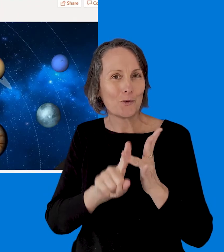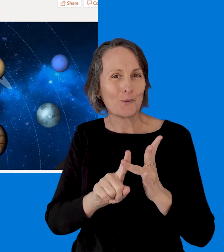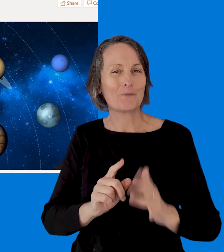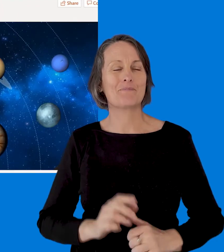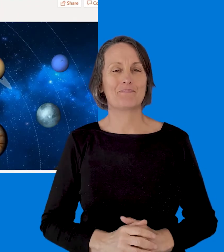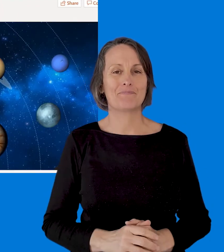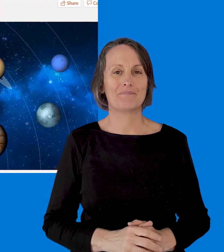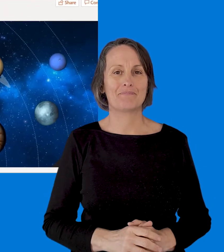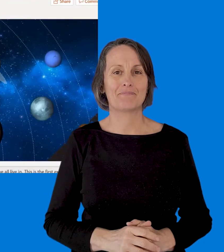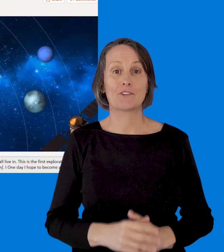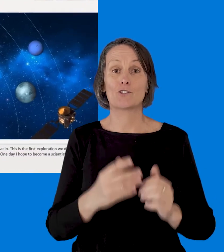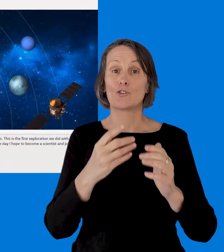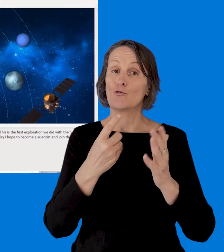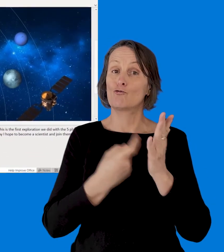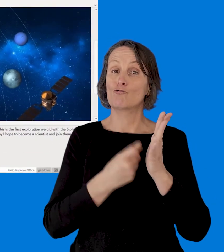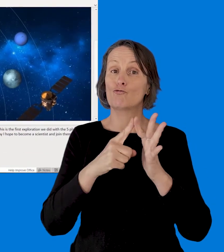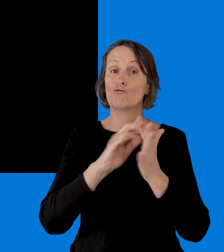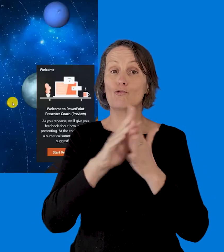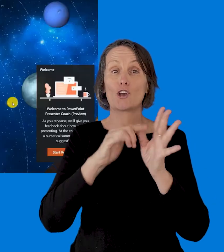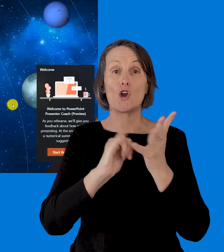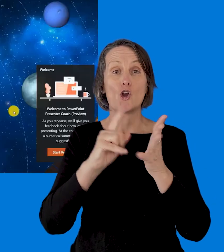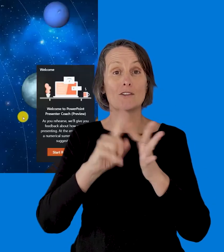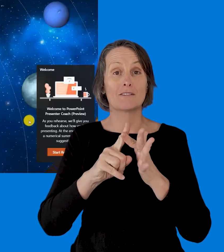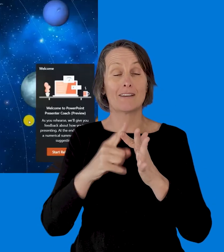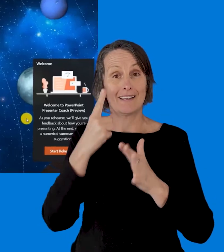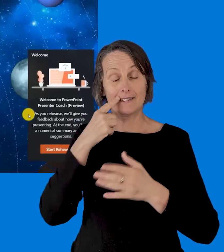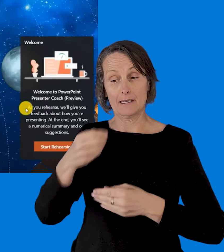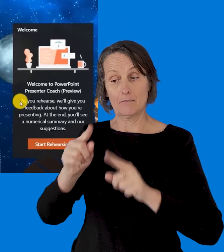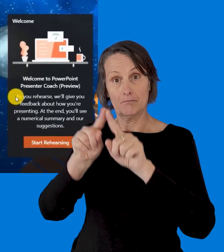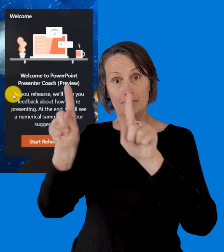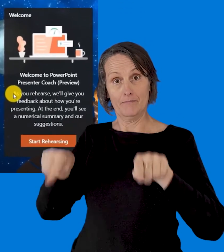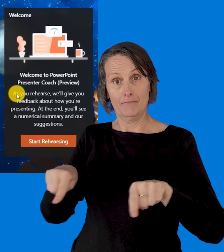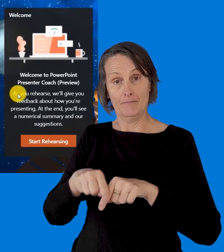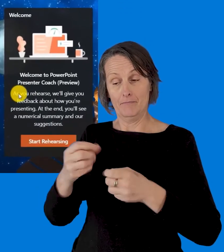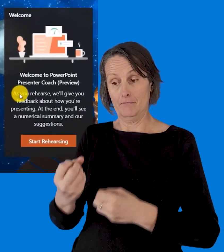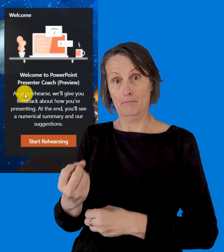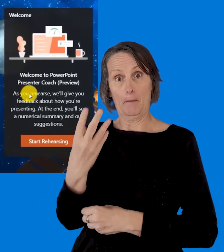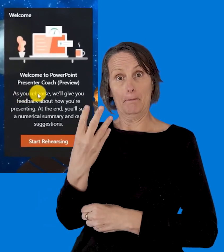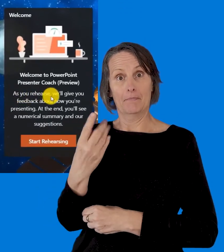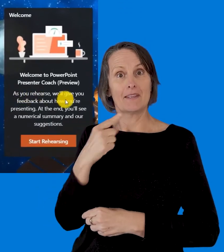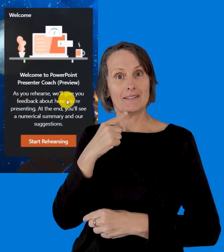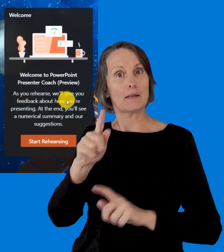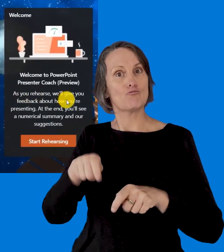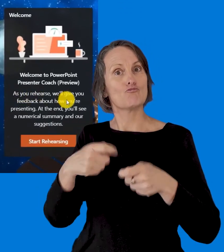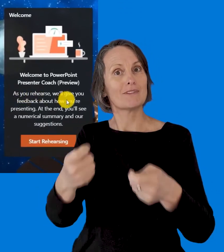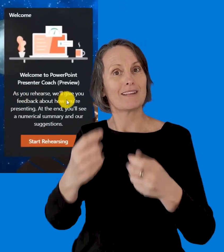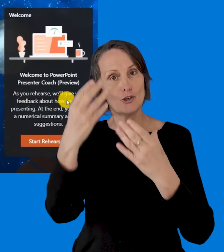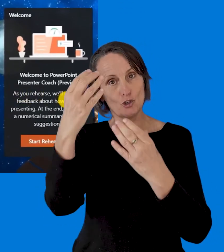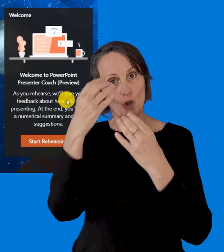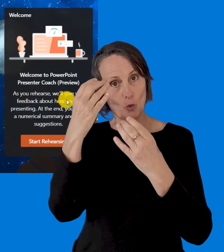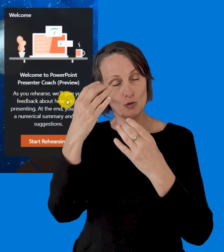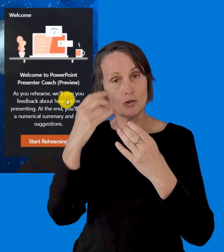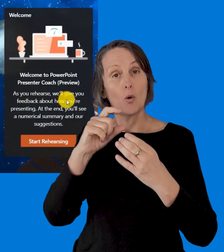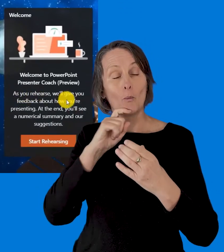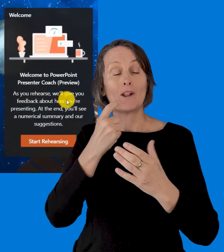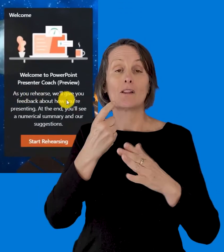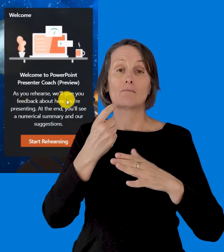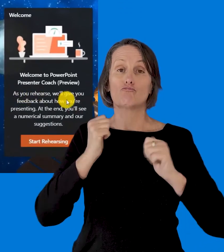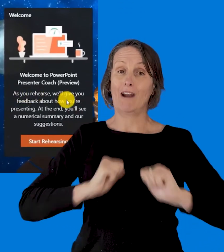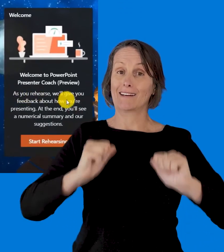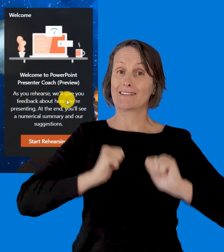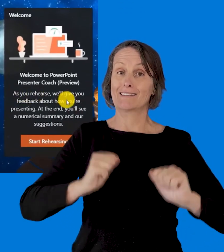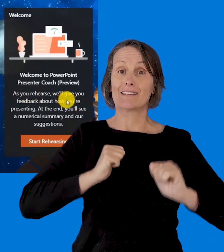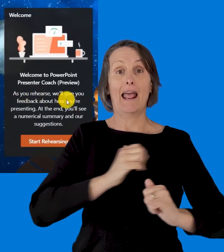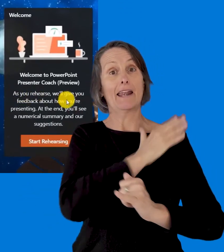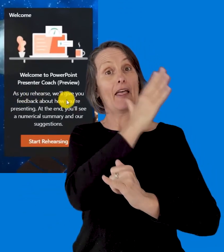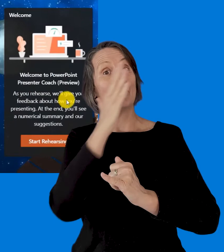Presenter Coach. Now click Rehearse with Coach. Here's the pop-up. It says, welcome to PowerPoint Presenter Coach. You'll rehearse, and then at the end, you'll